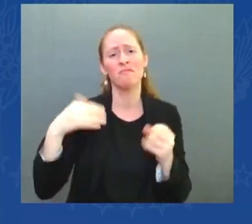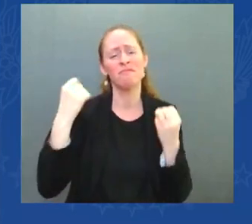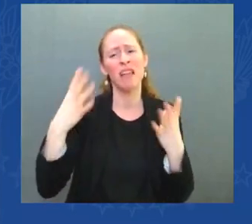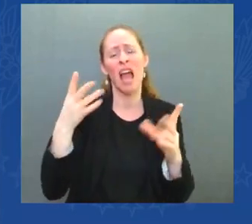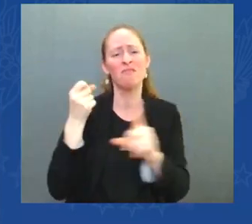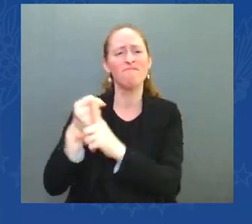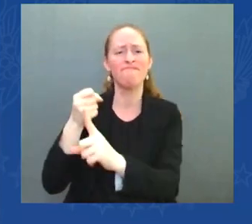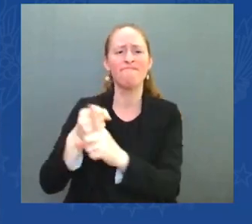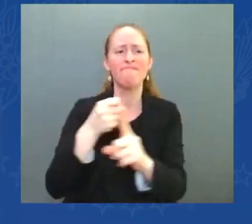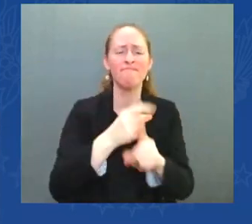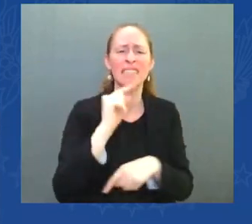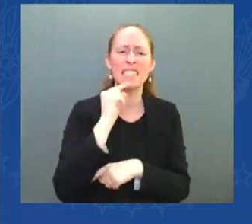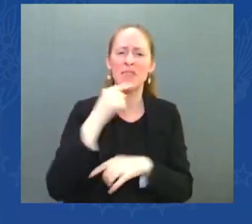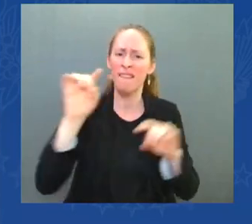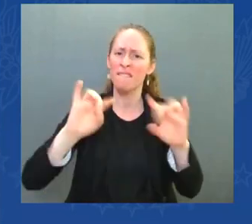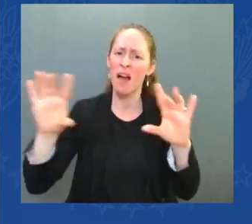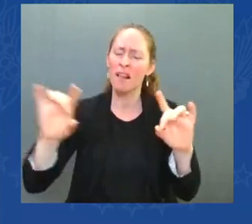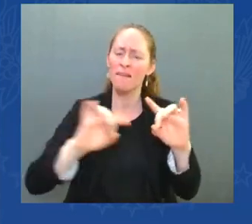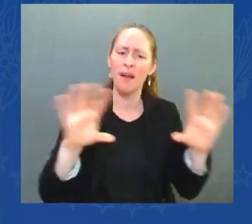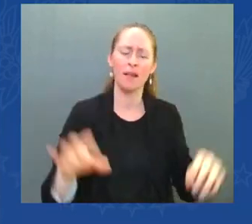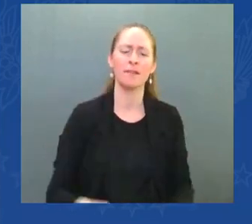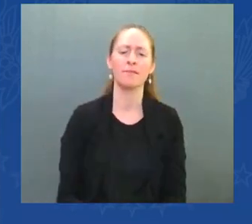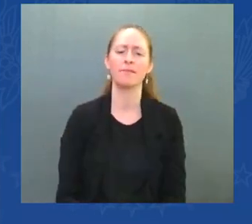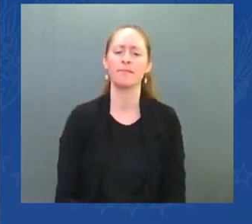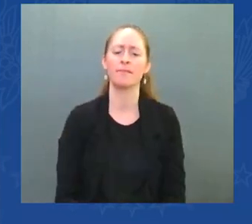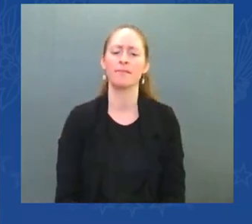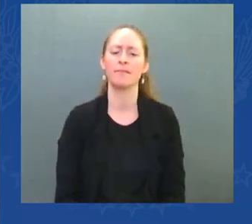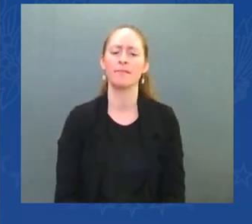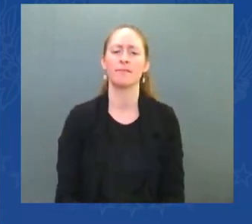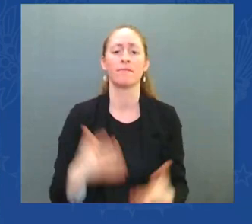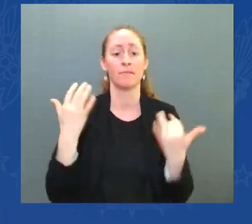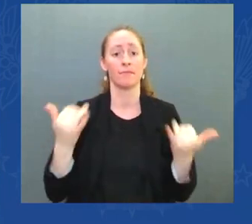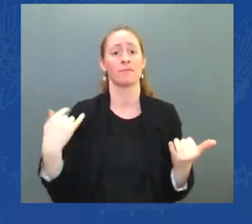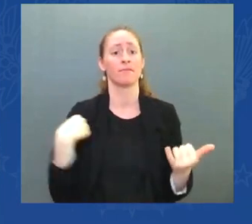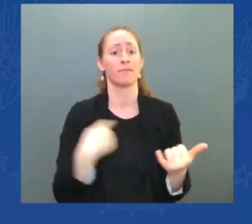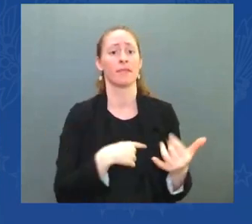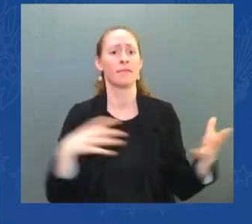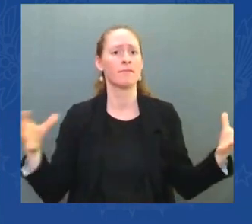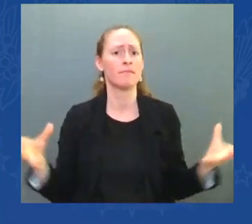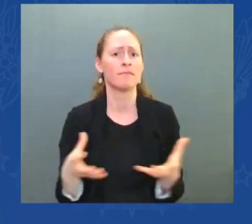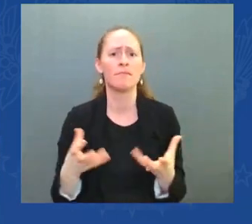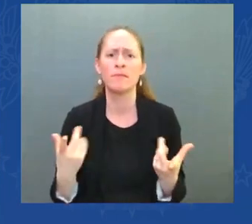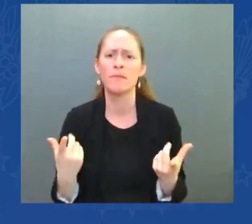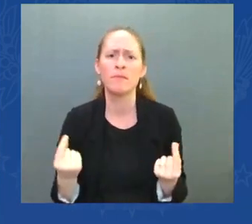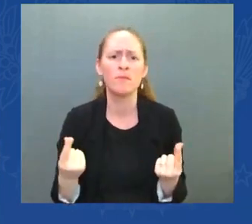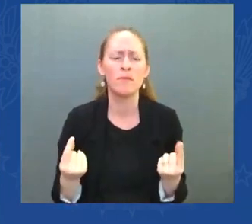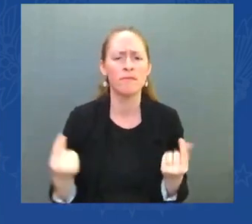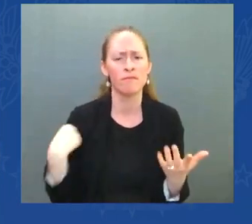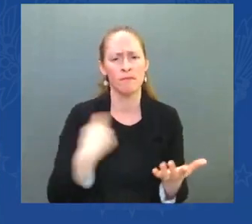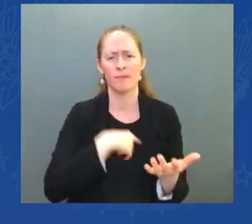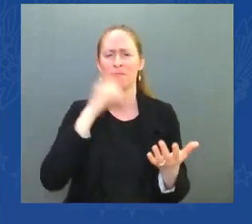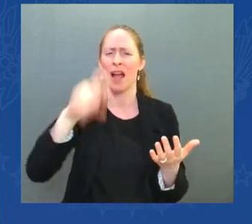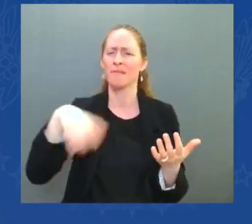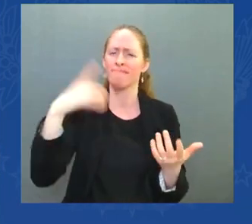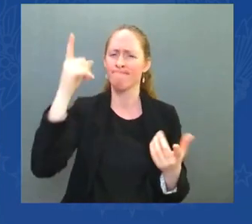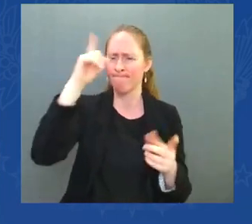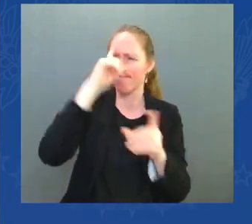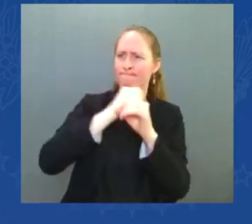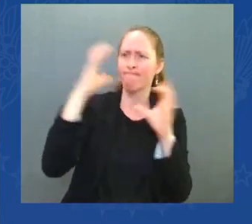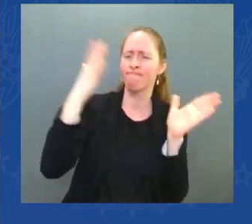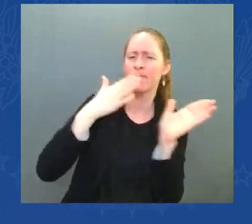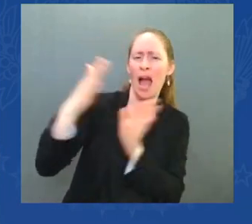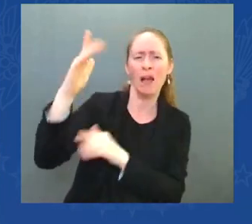and with hope for the future. Just over 1 year ago, the President, the Vice President, and the Attorney